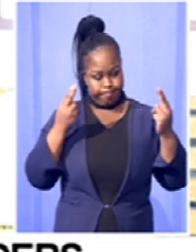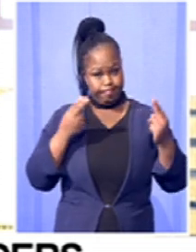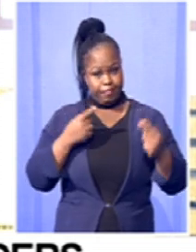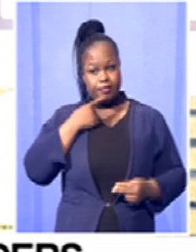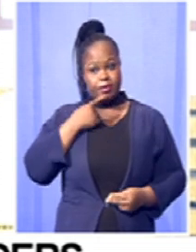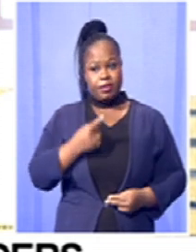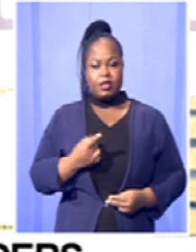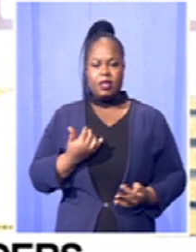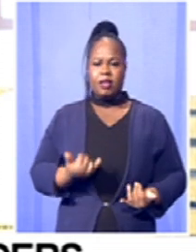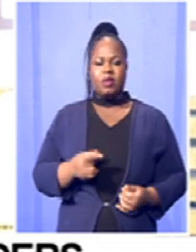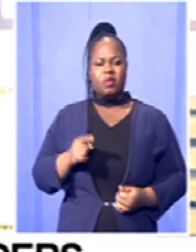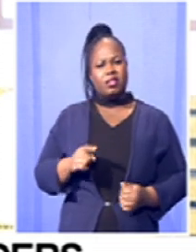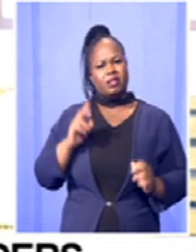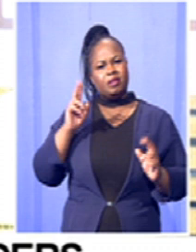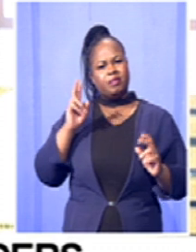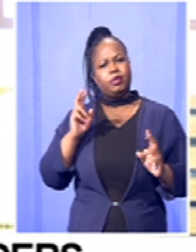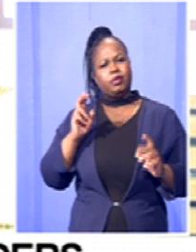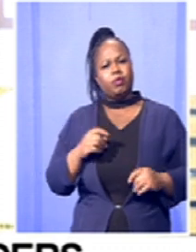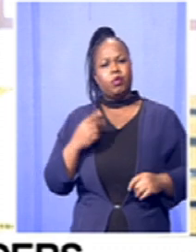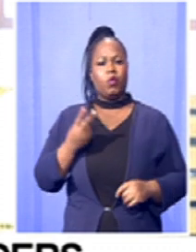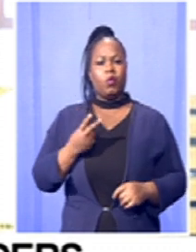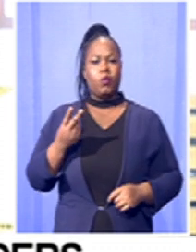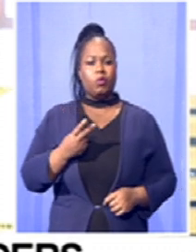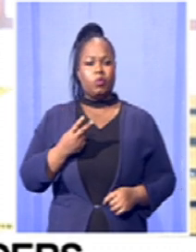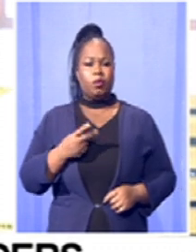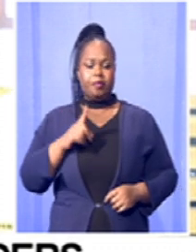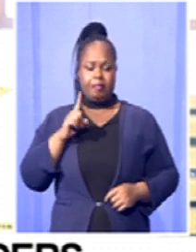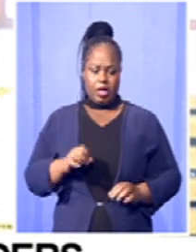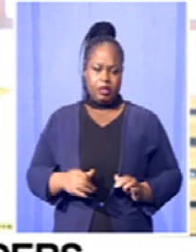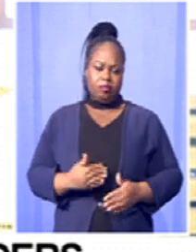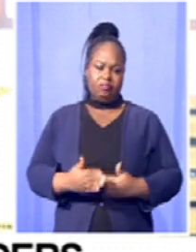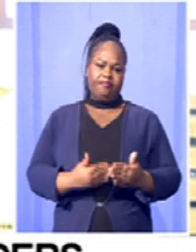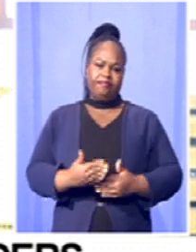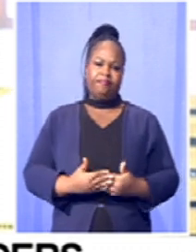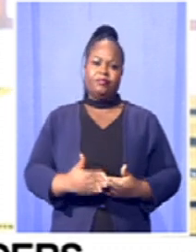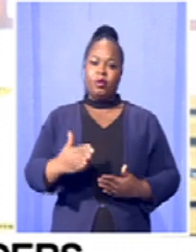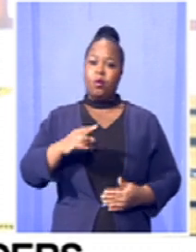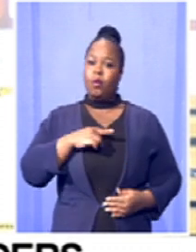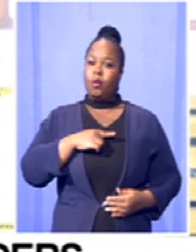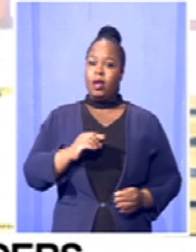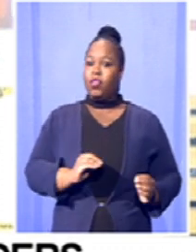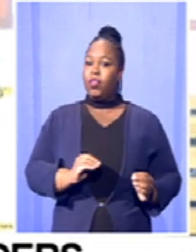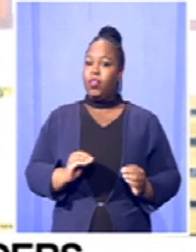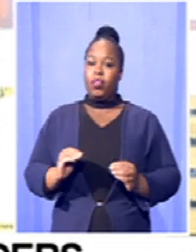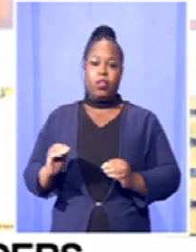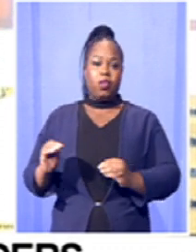matter has to be, to get underway because it has been marked